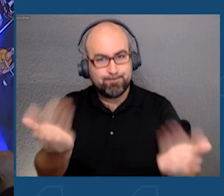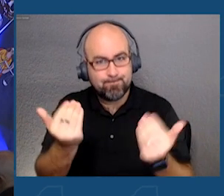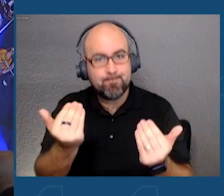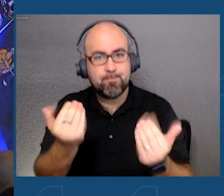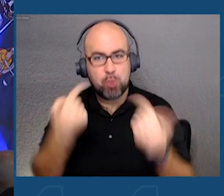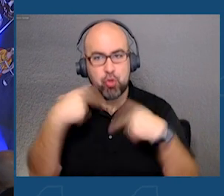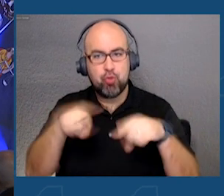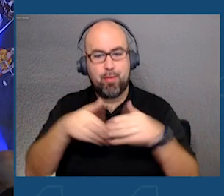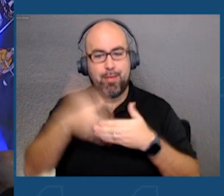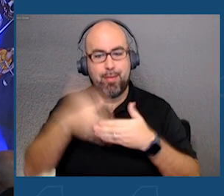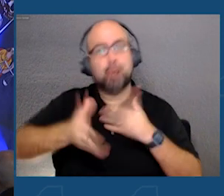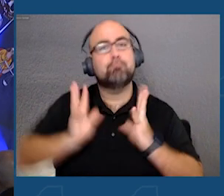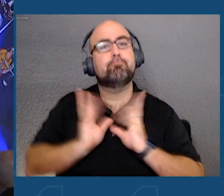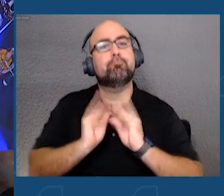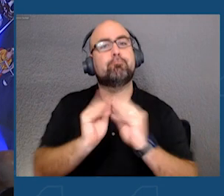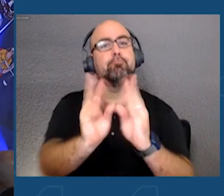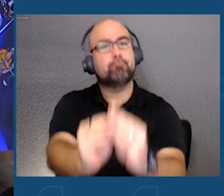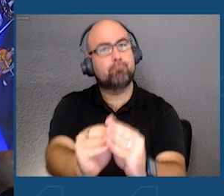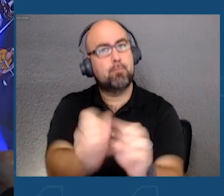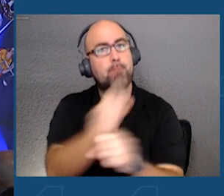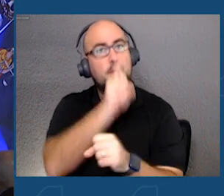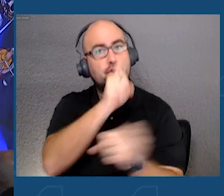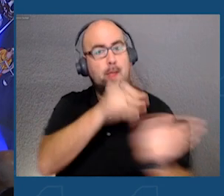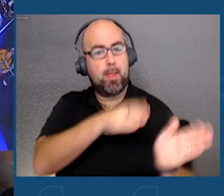that these plans move forward in the way that we design them to.